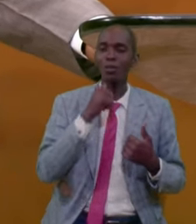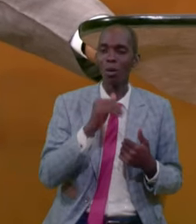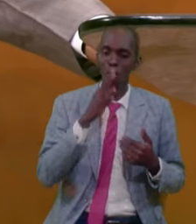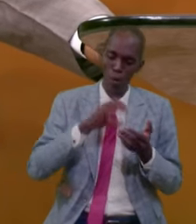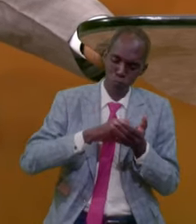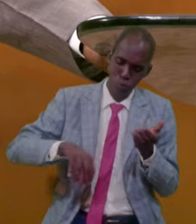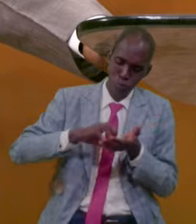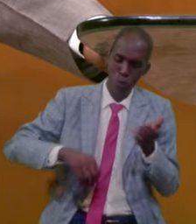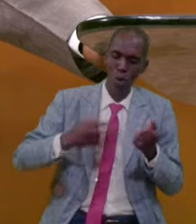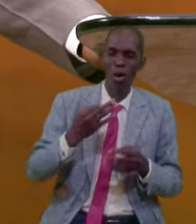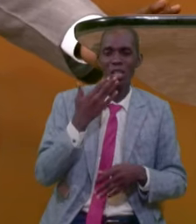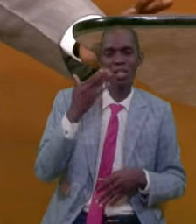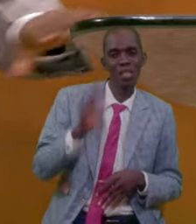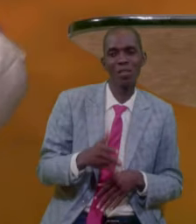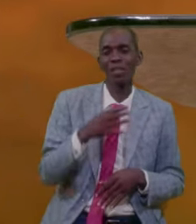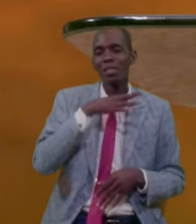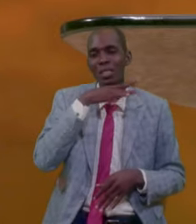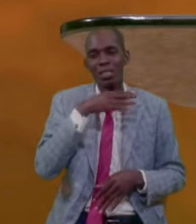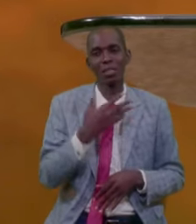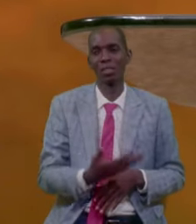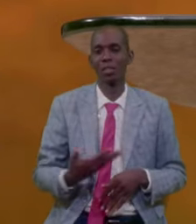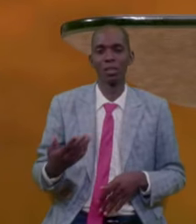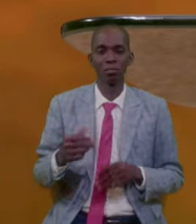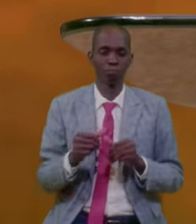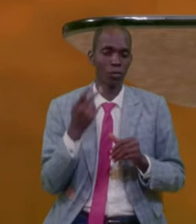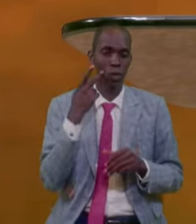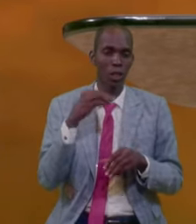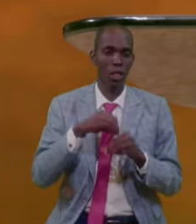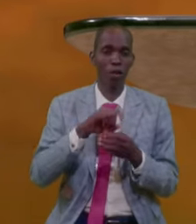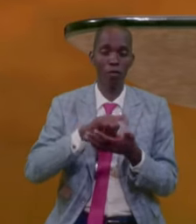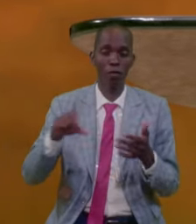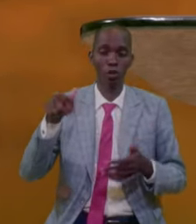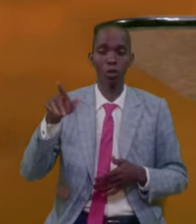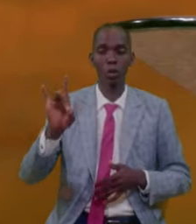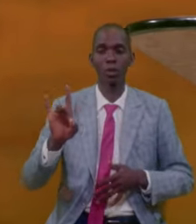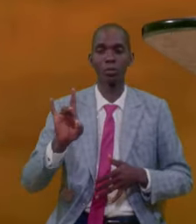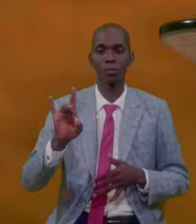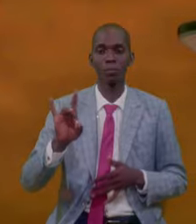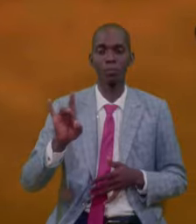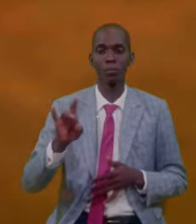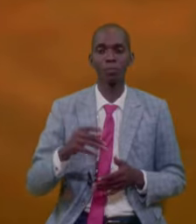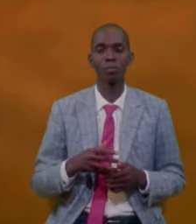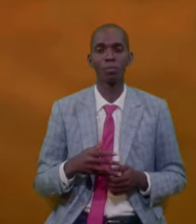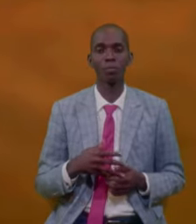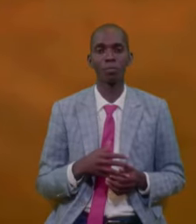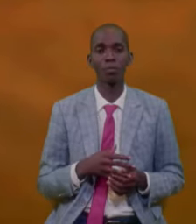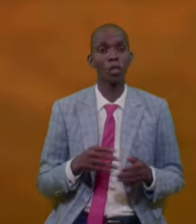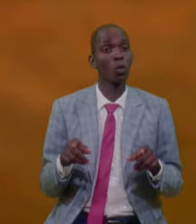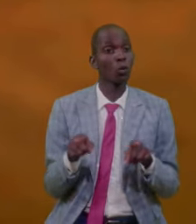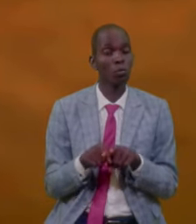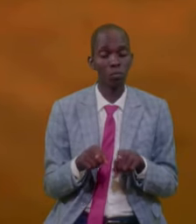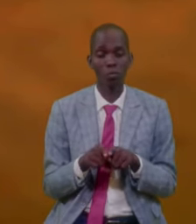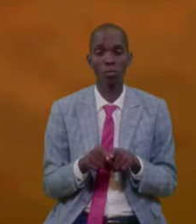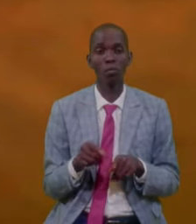things, of defilement. Look at verse 28. In verse 28, it says, even so,